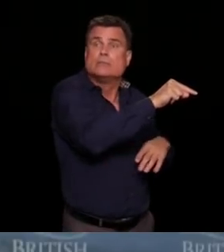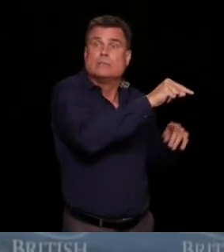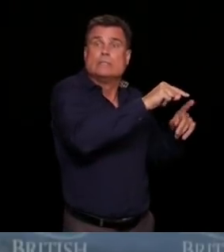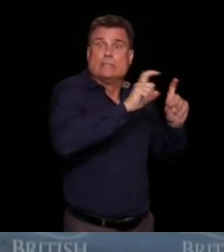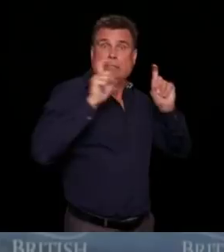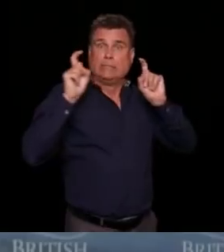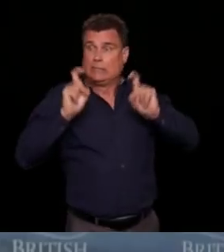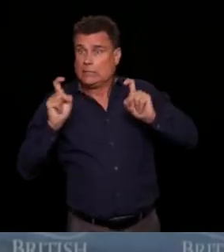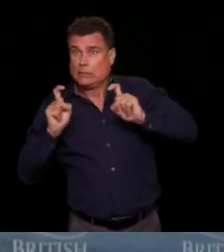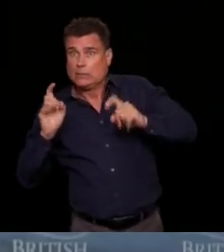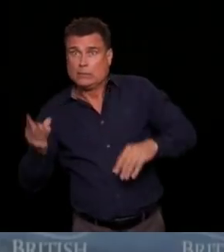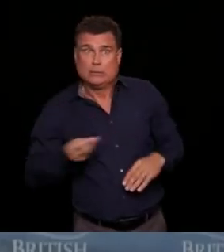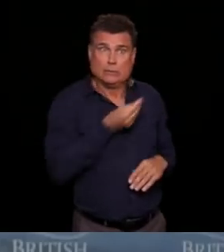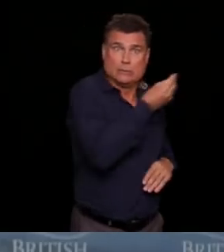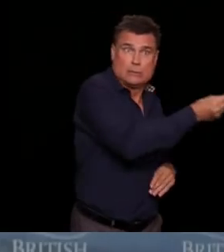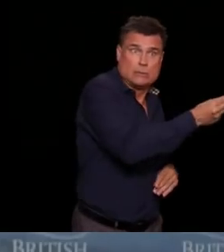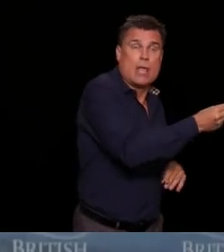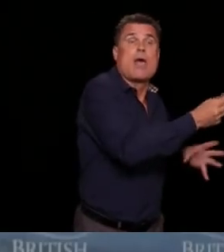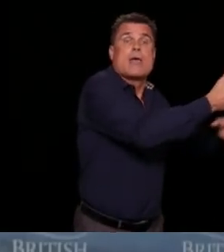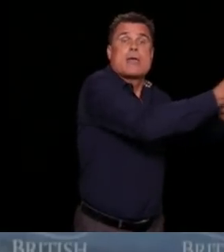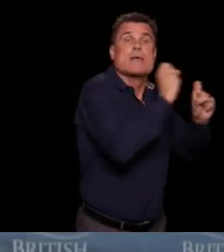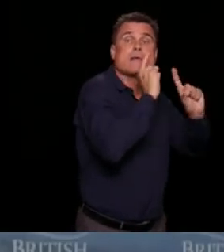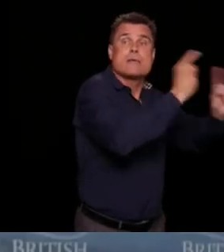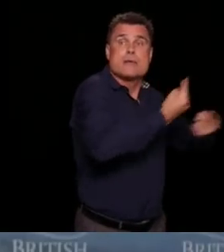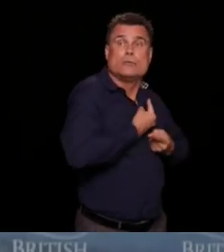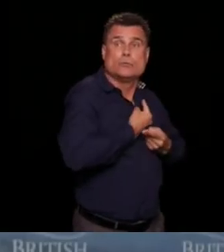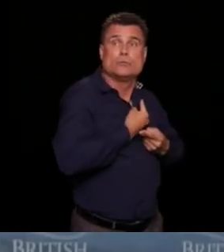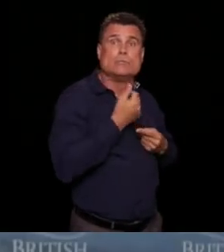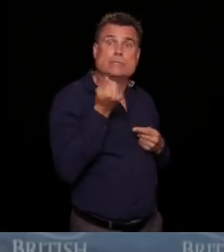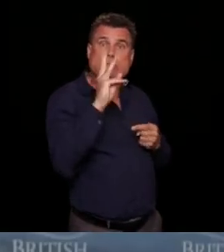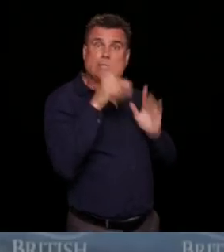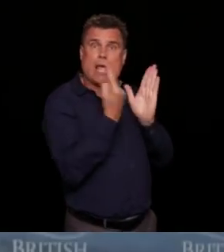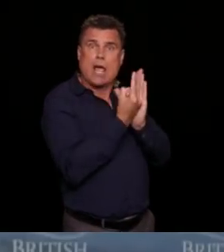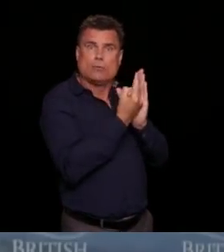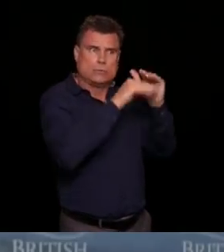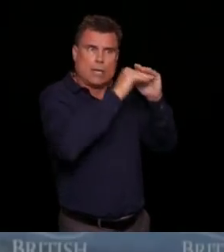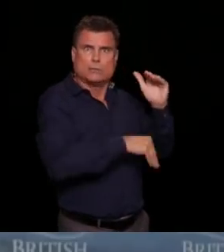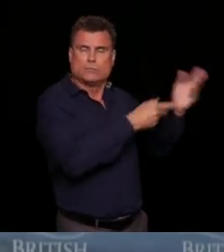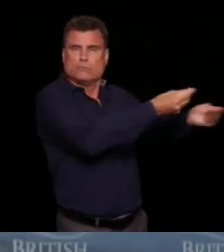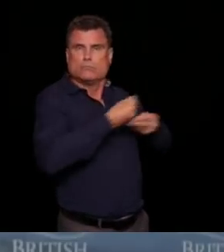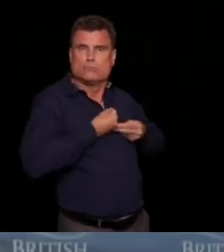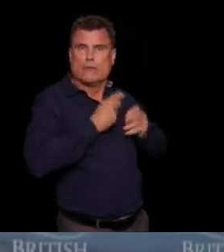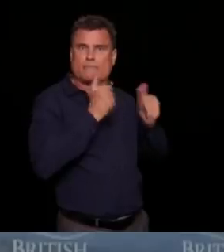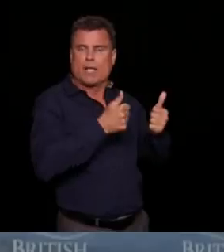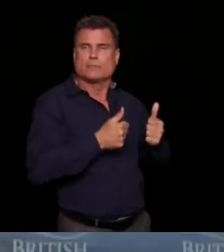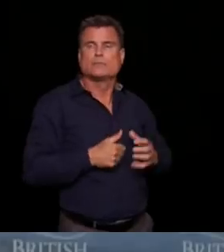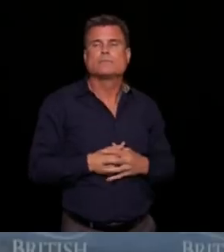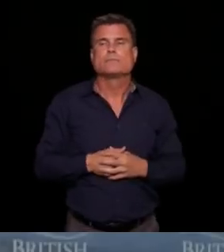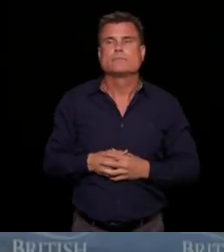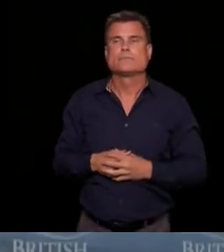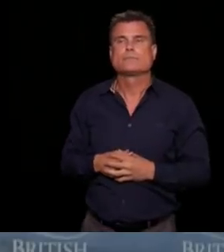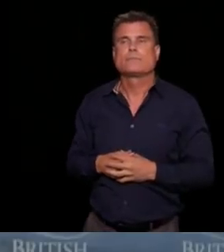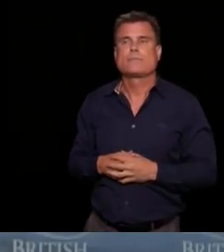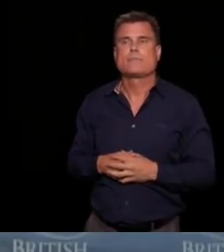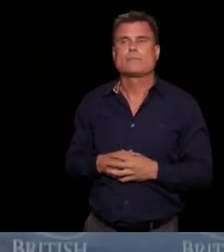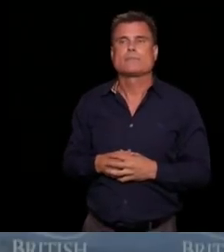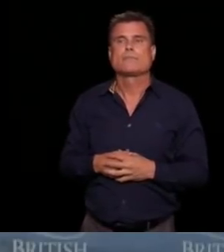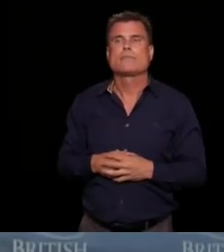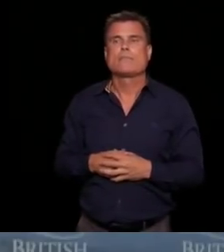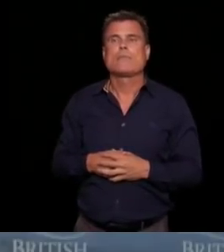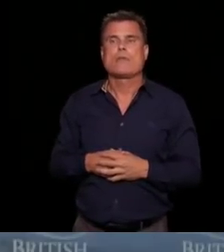So yesterday, for example, there were 4,207 test results. And as you can